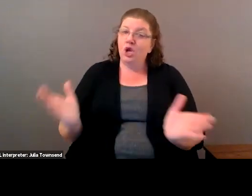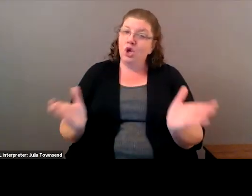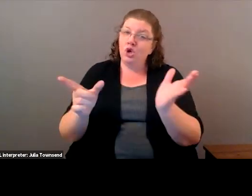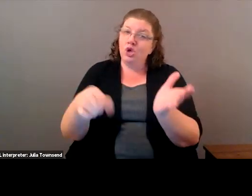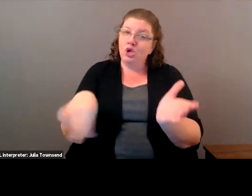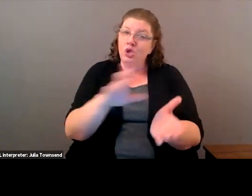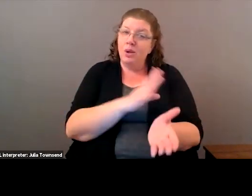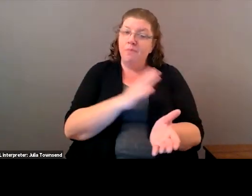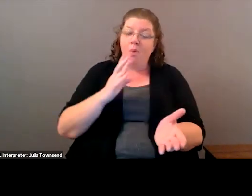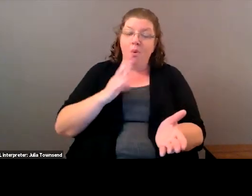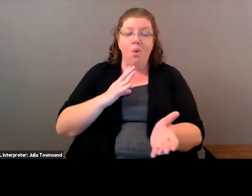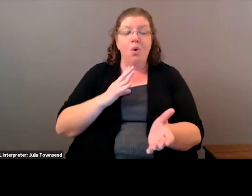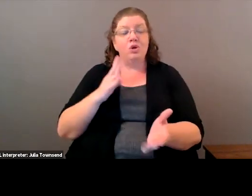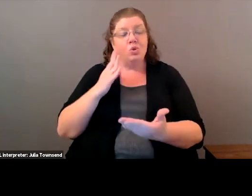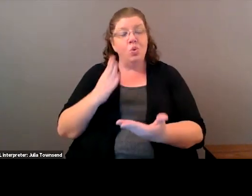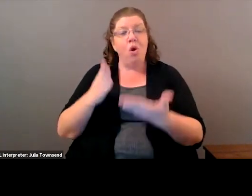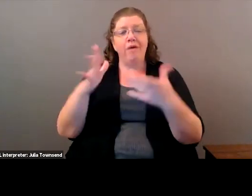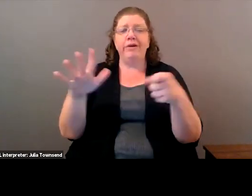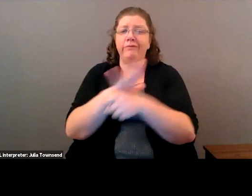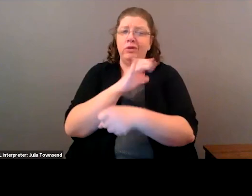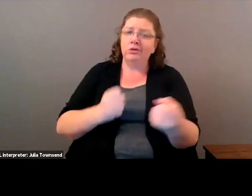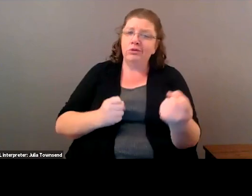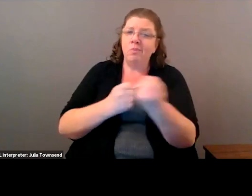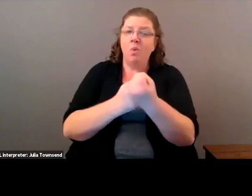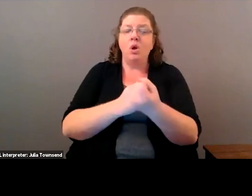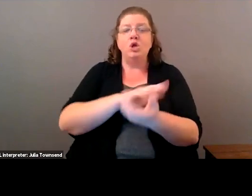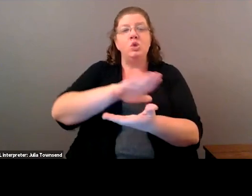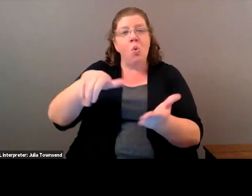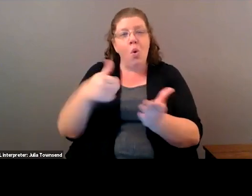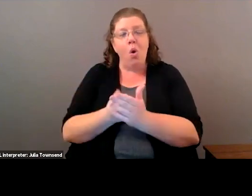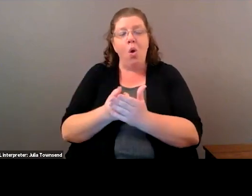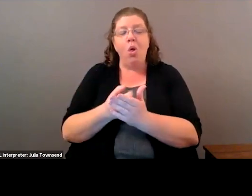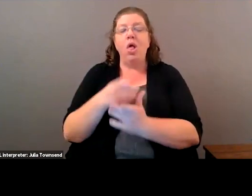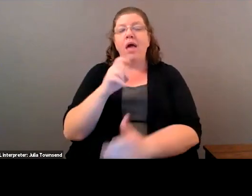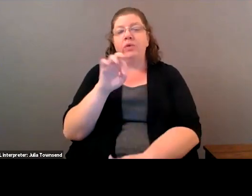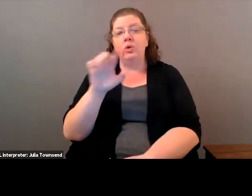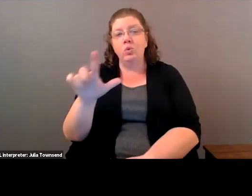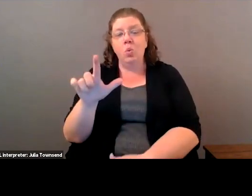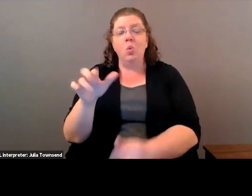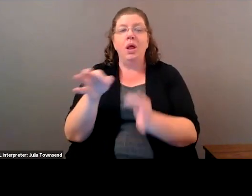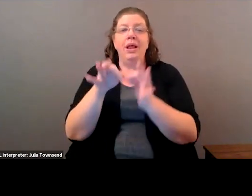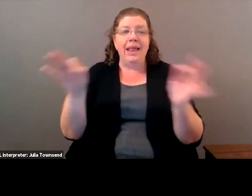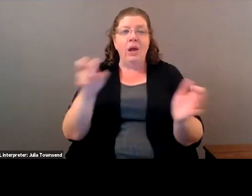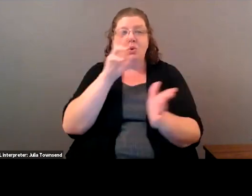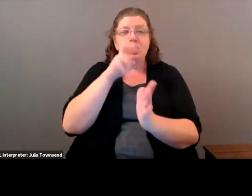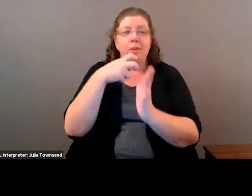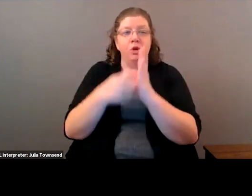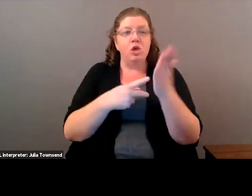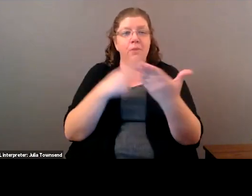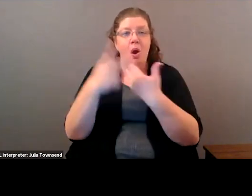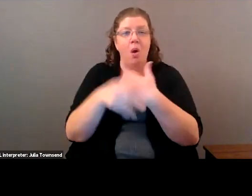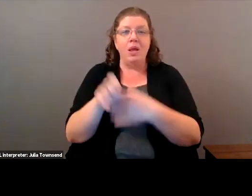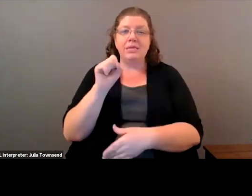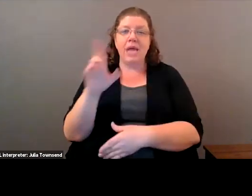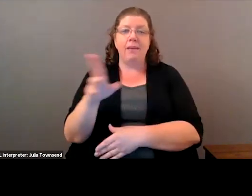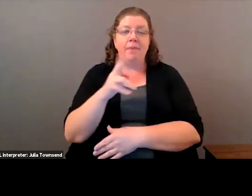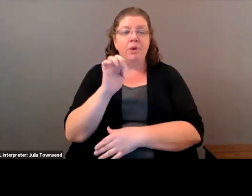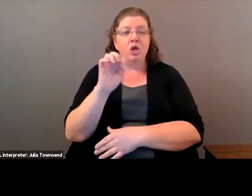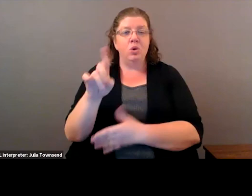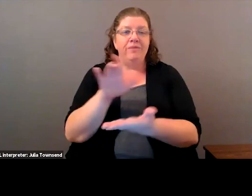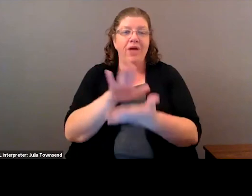offer your maximum support to all of our dual language immersion programs in the Santa Barbara Unified School District. Thank you.